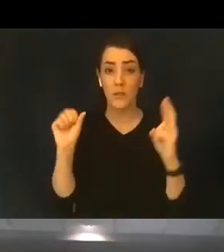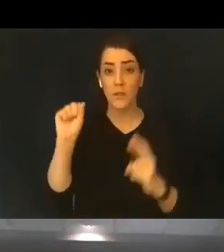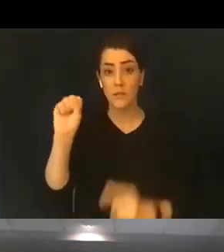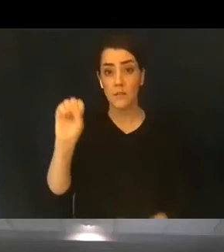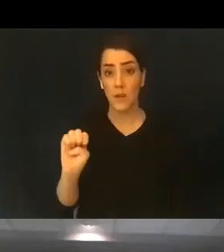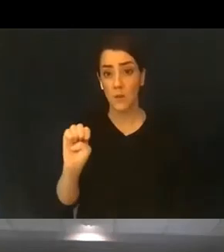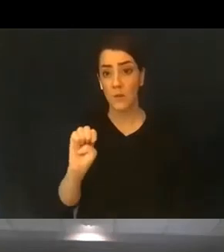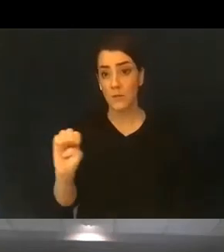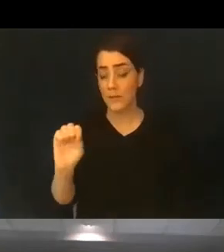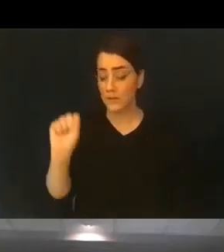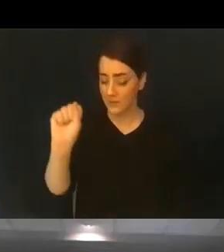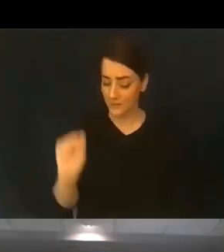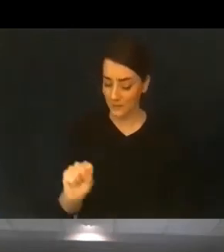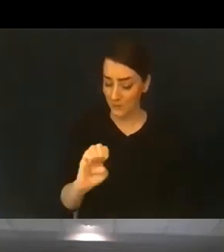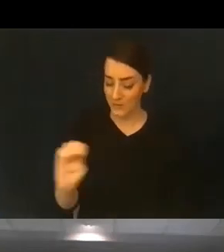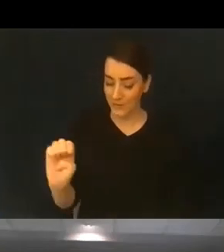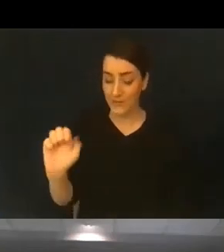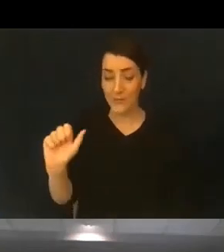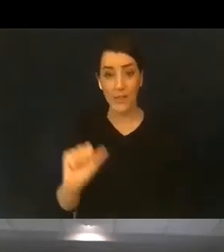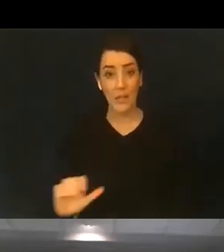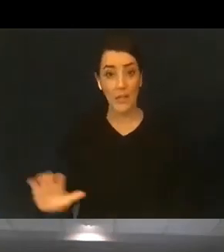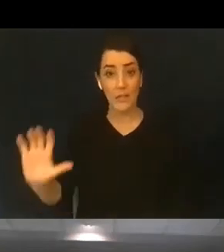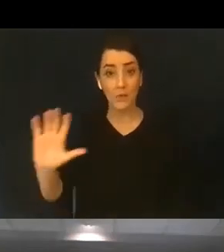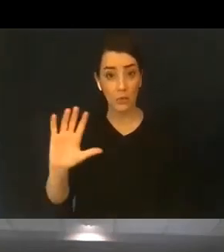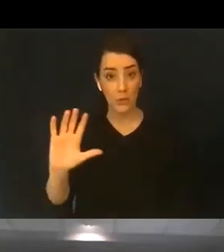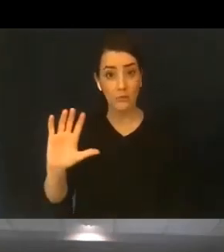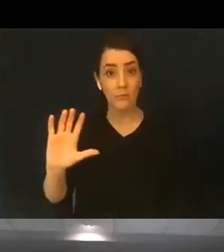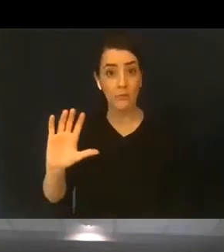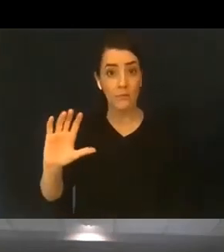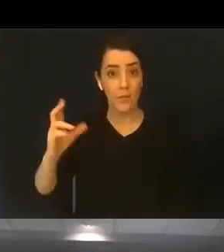if not the Cambodian